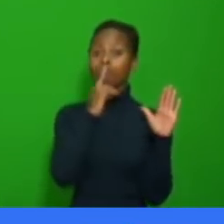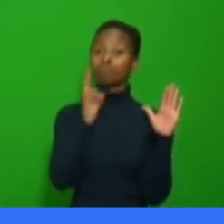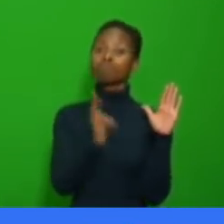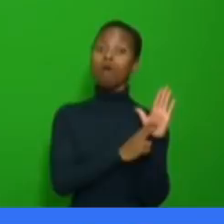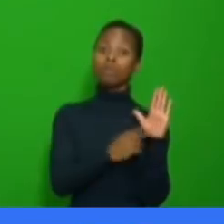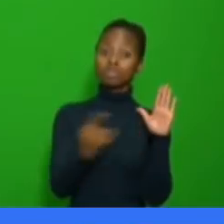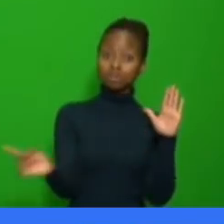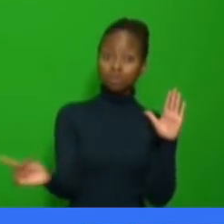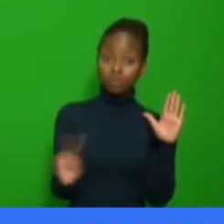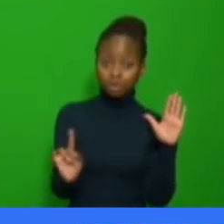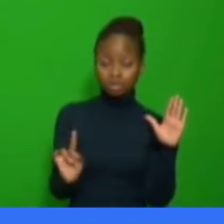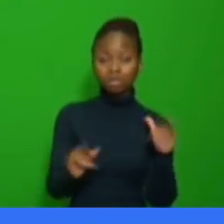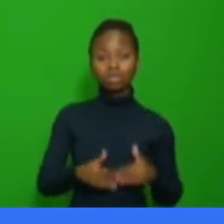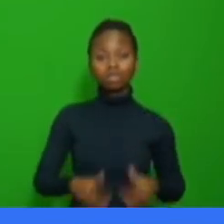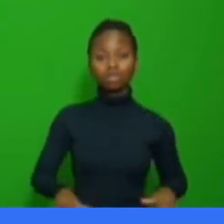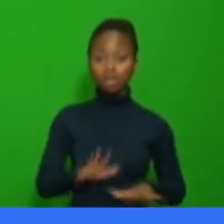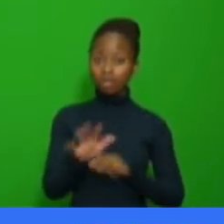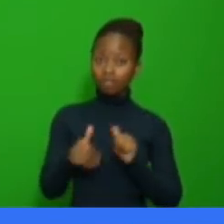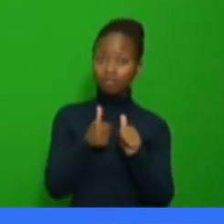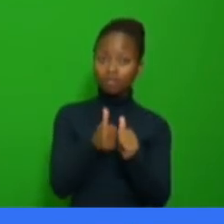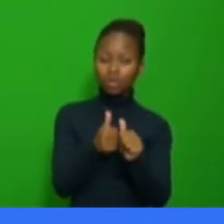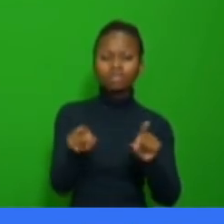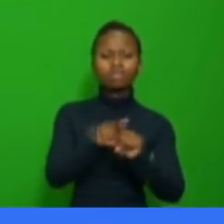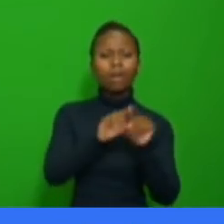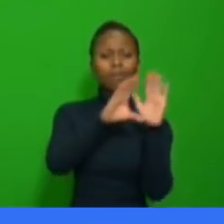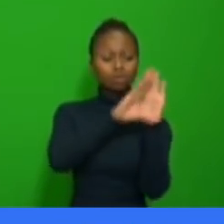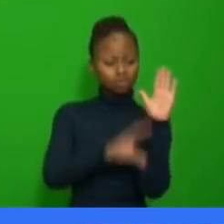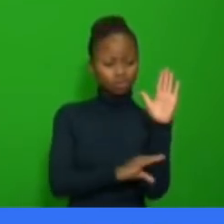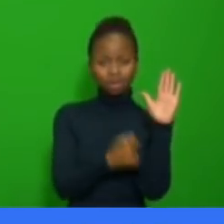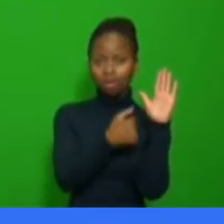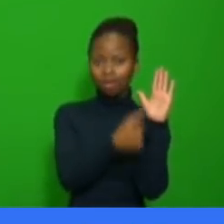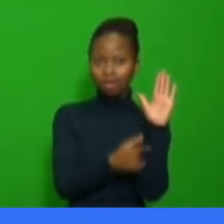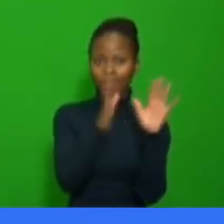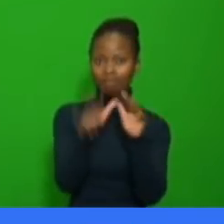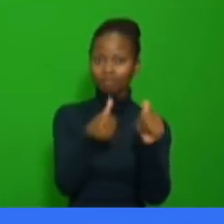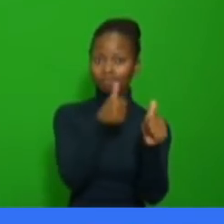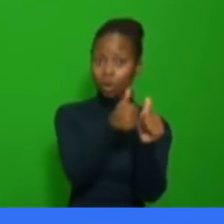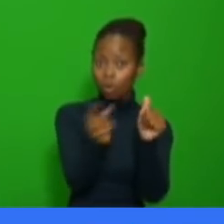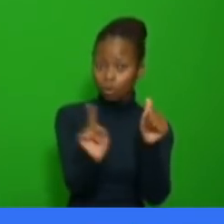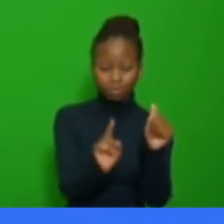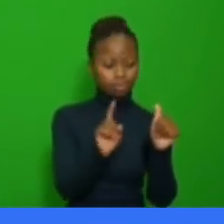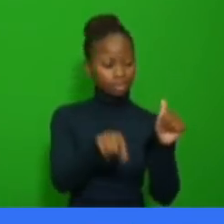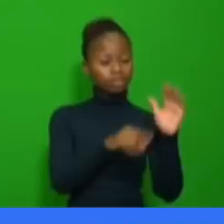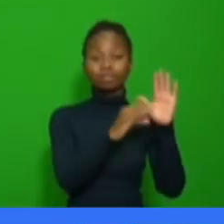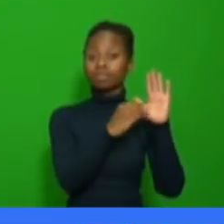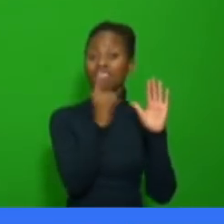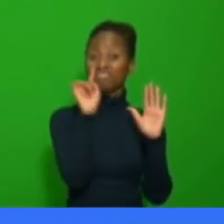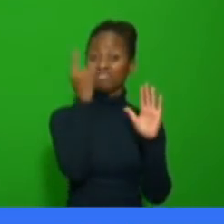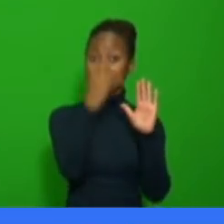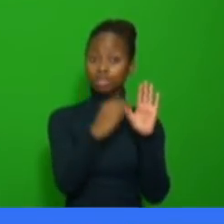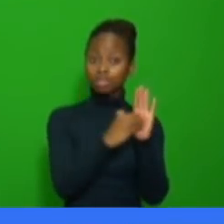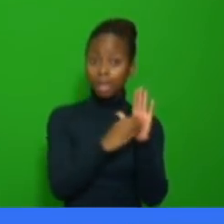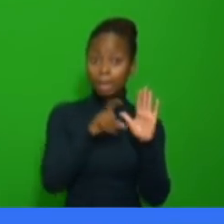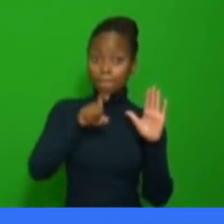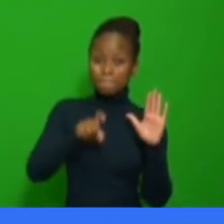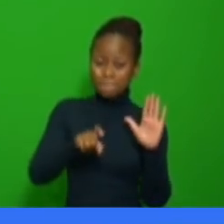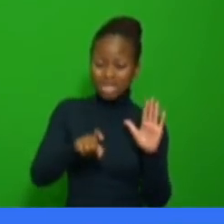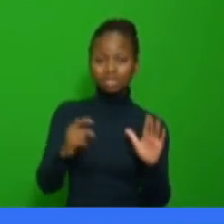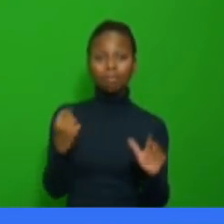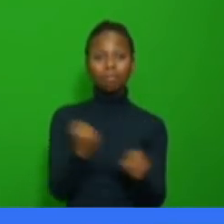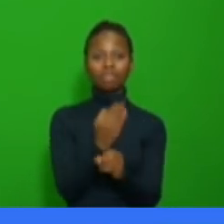act according to the prescripts of the Constitution, which is to act without fear,